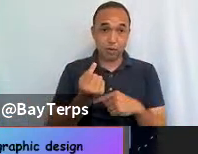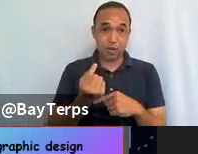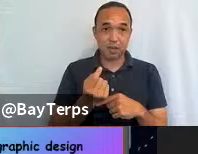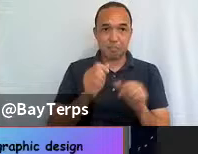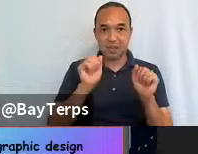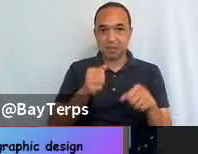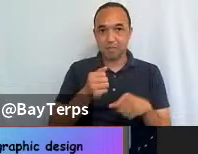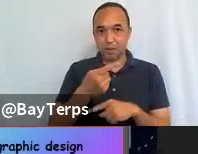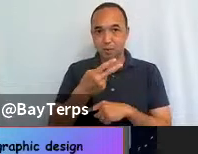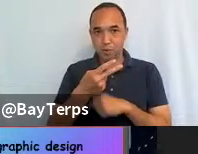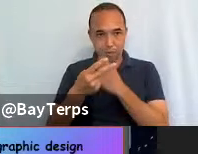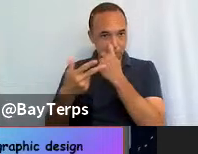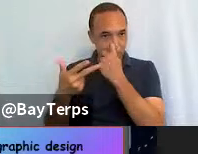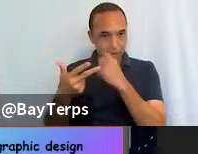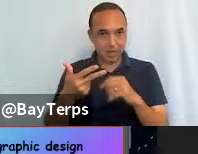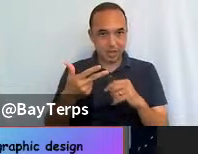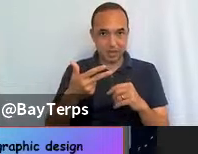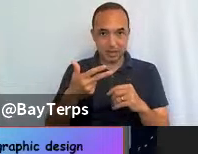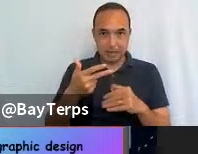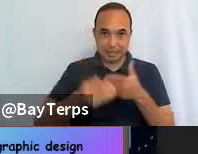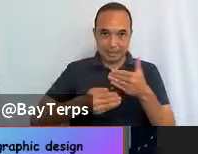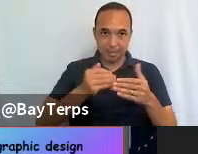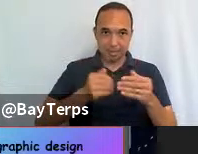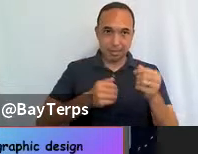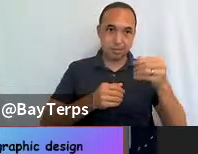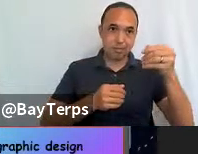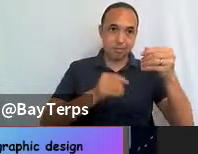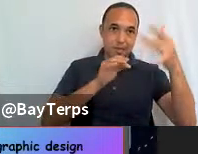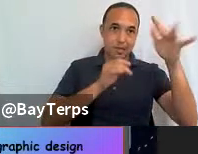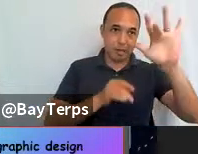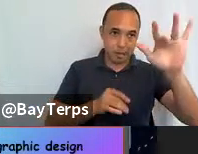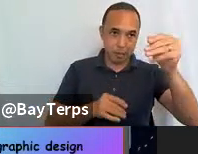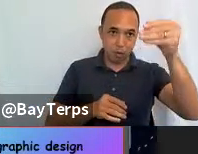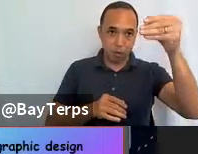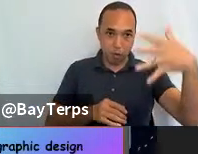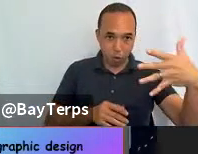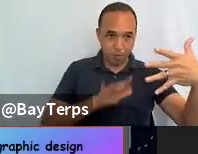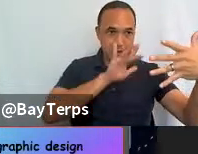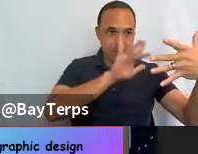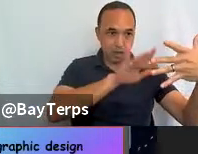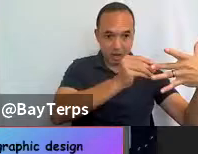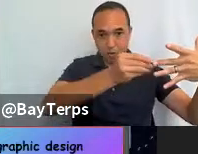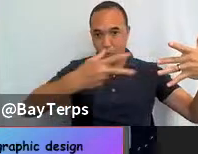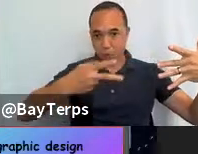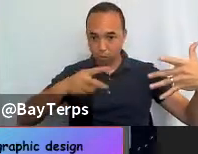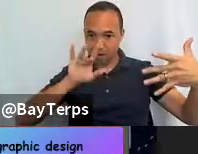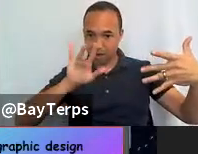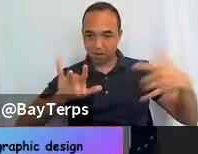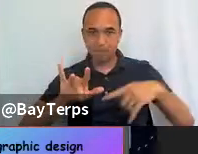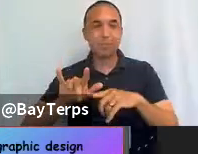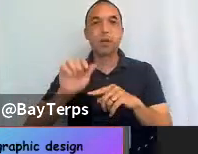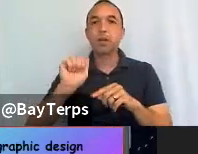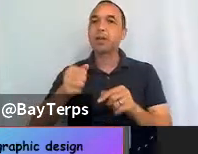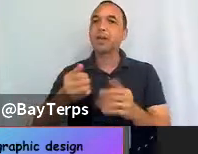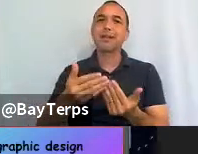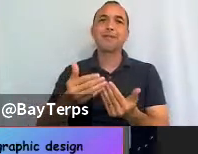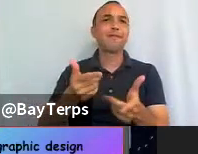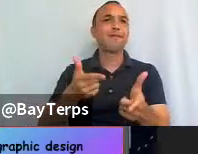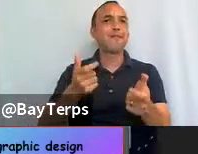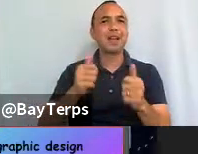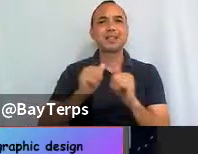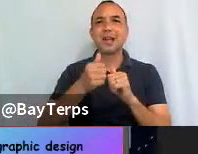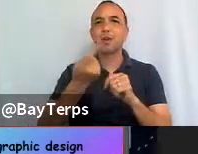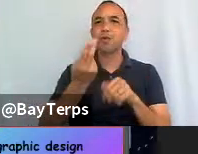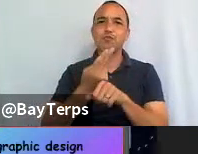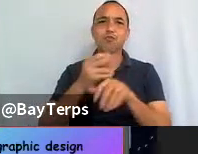process by doing it like this, can be done in 1 or 2 seconds just by using